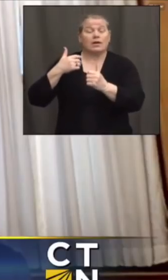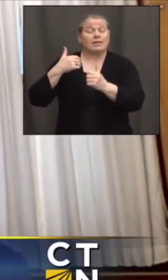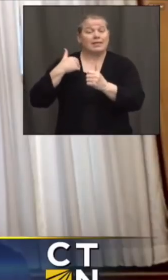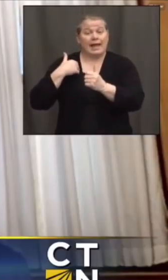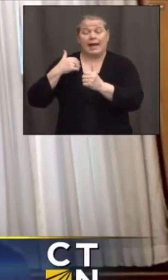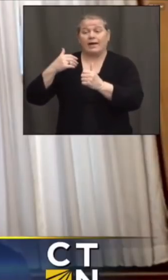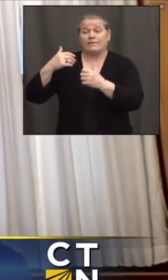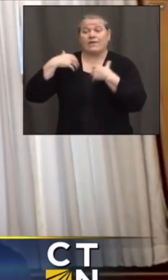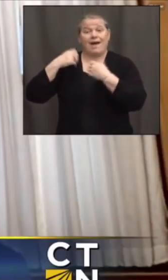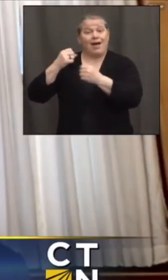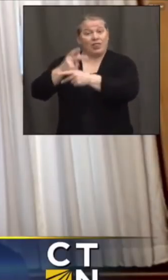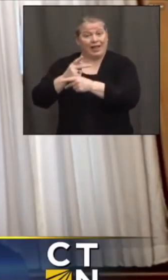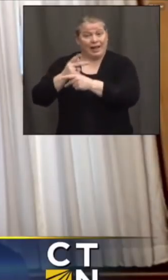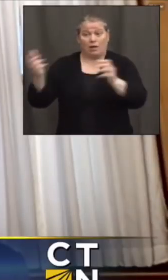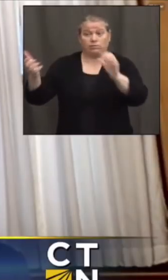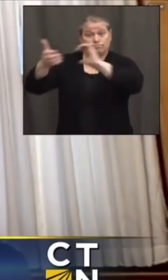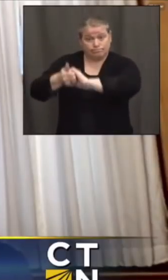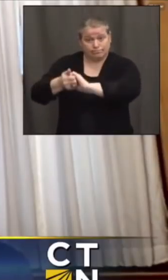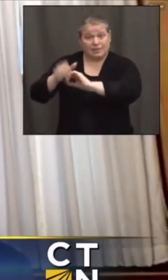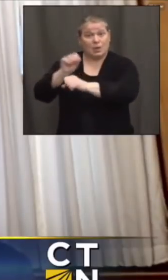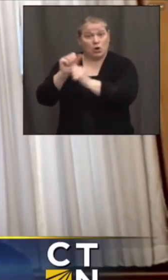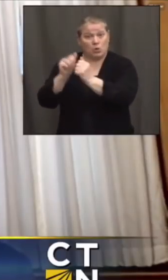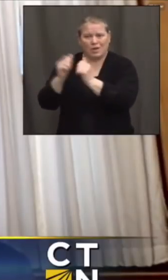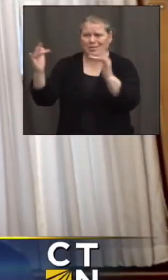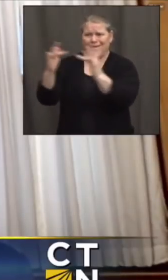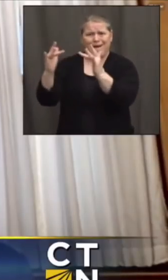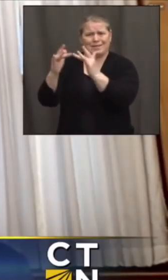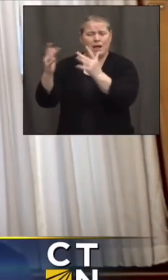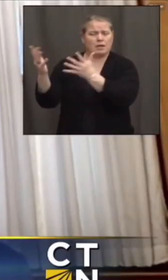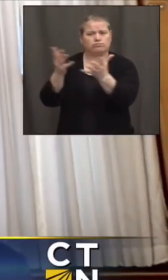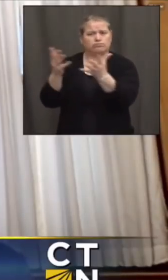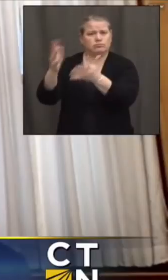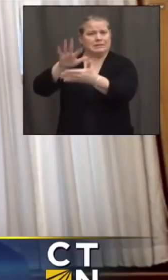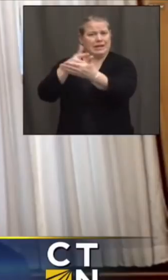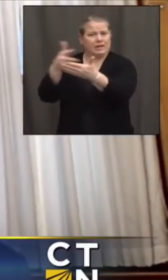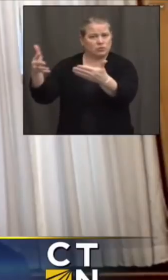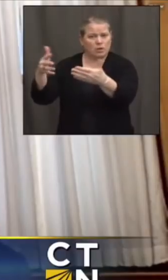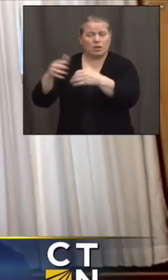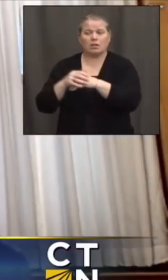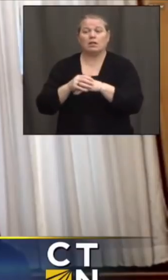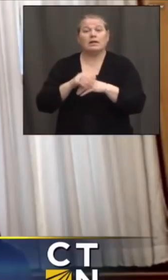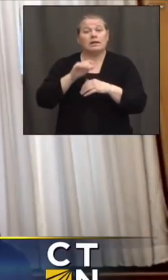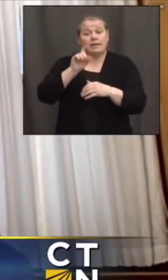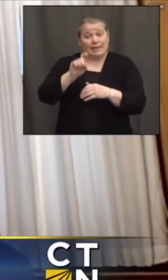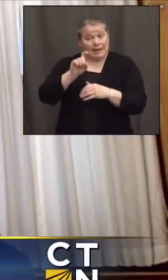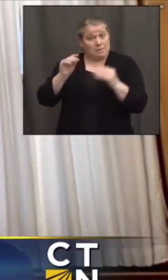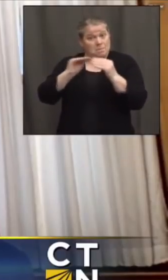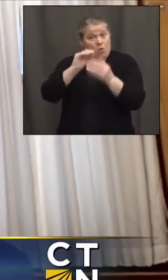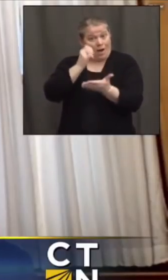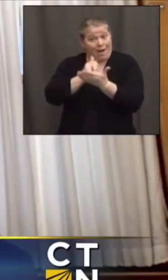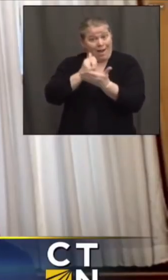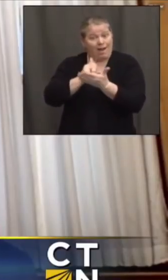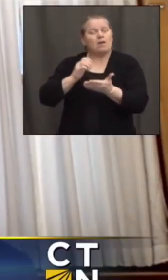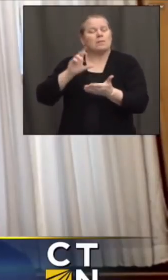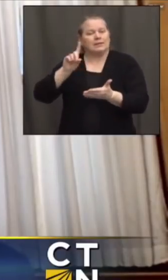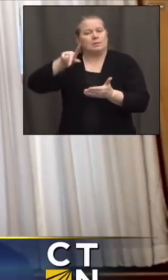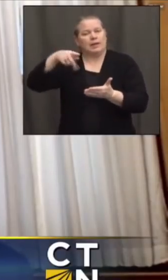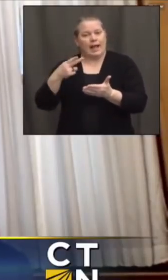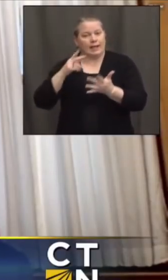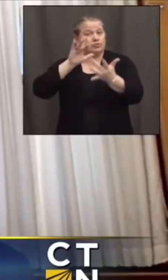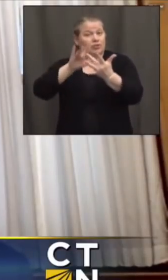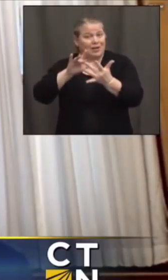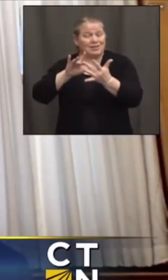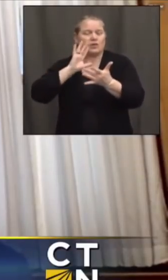they're in touch with them to schedule. If they need additional help, our team at Department of Public Health is helping to match them up with a partner who can come in and help